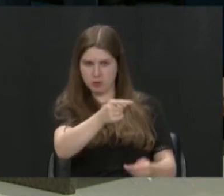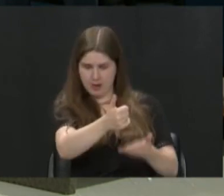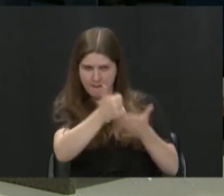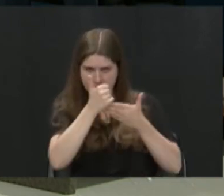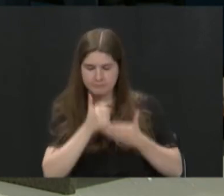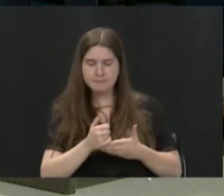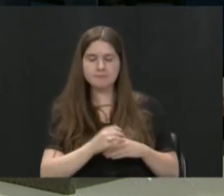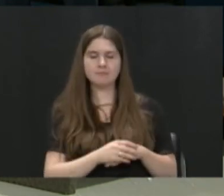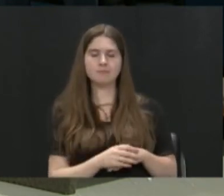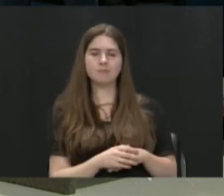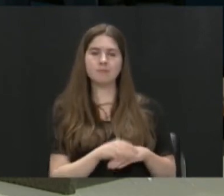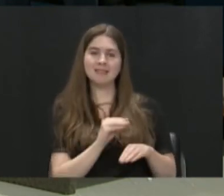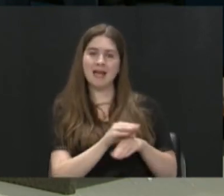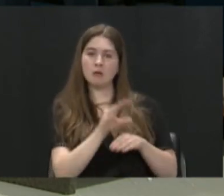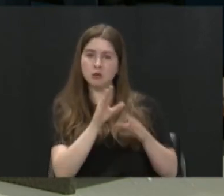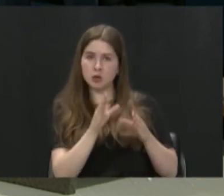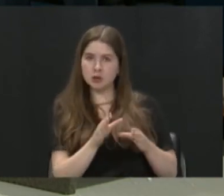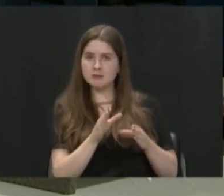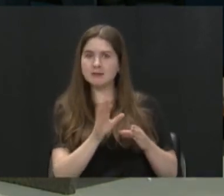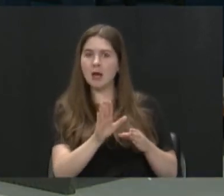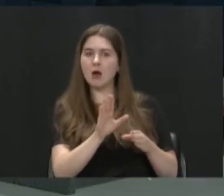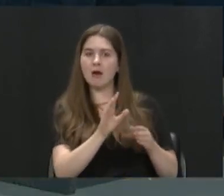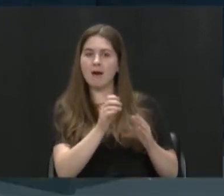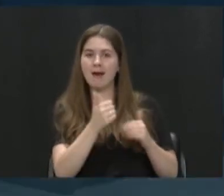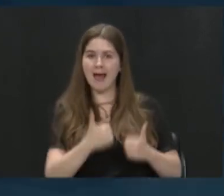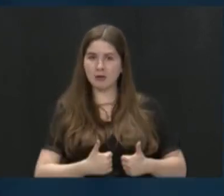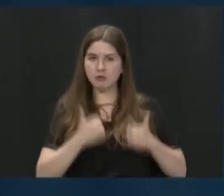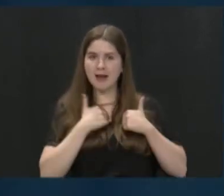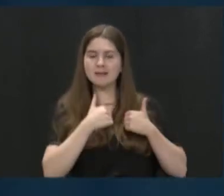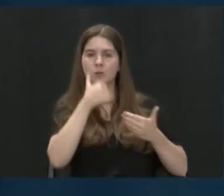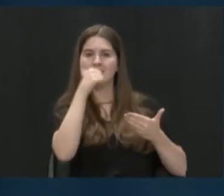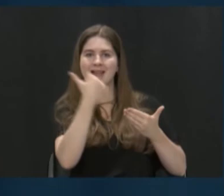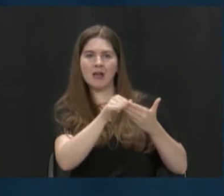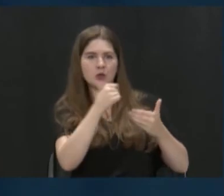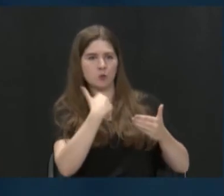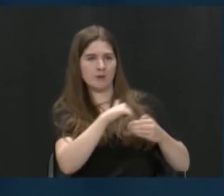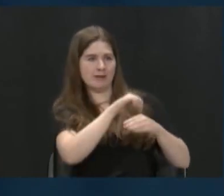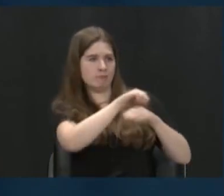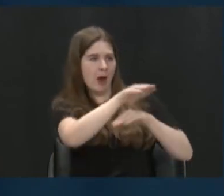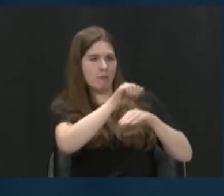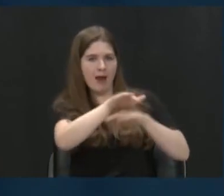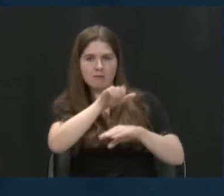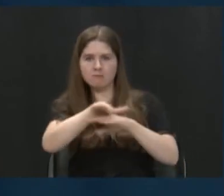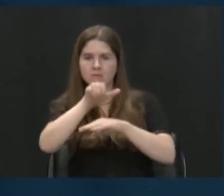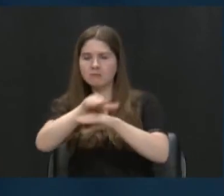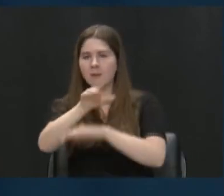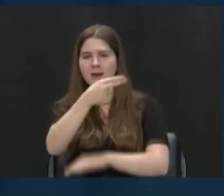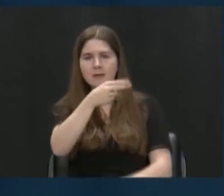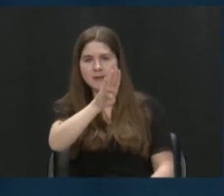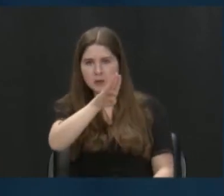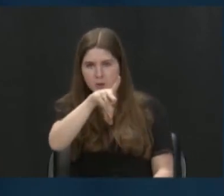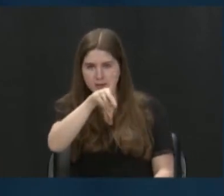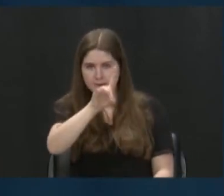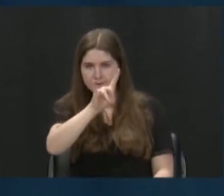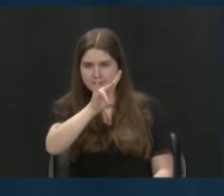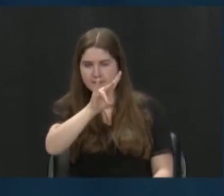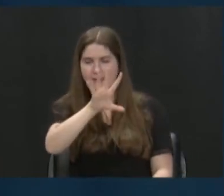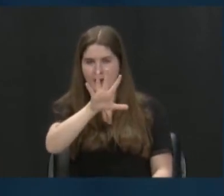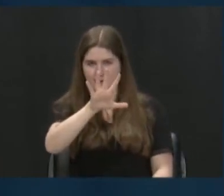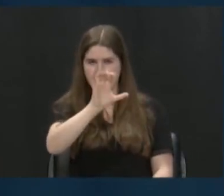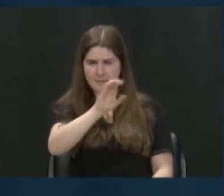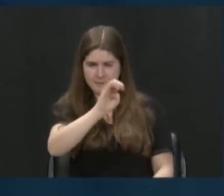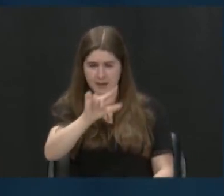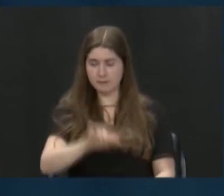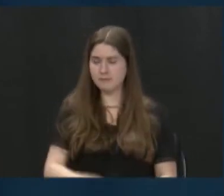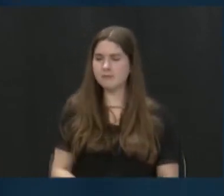addresses and mailing addresses and we all wrote them letters about HB 175. Good. Mm-hmm. That's so cool that